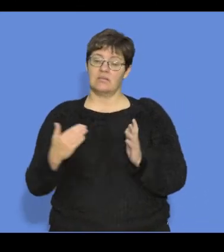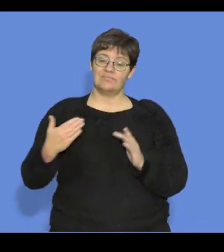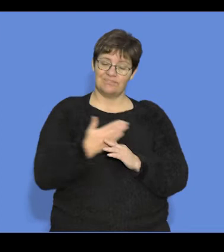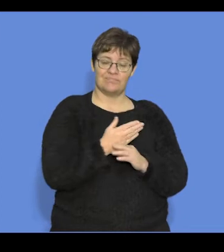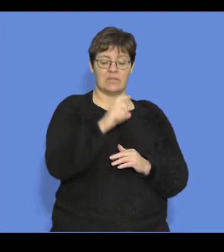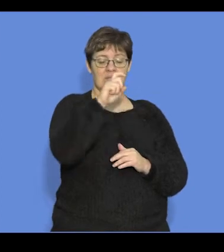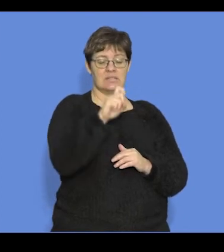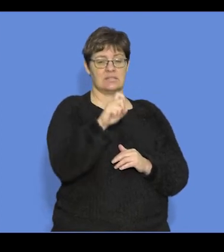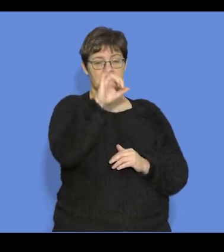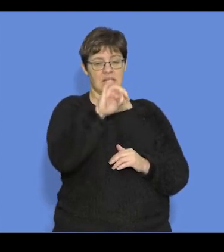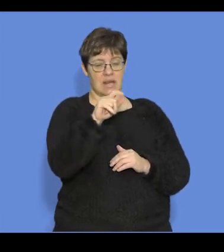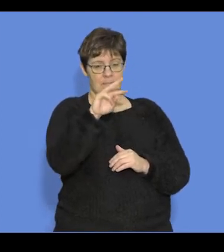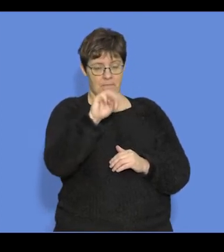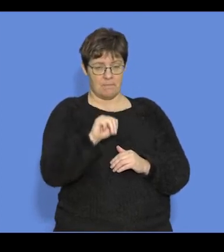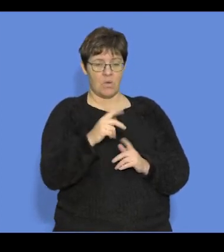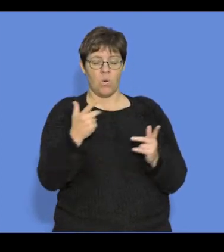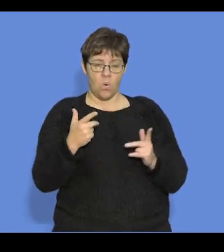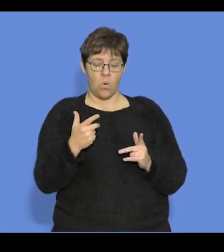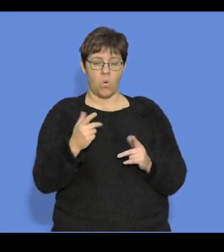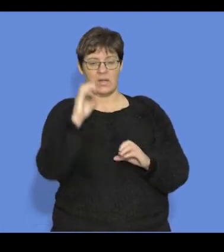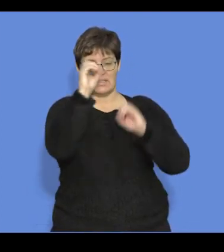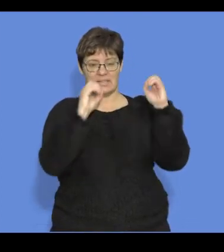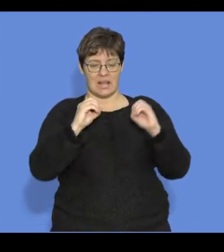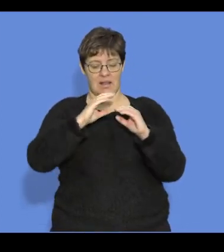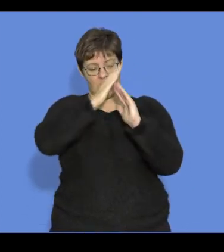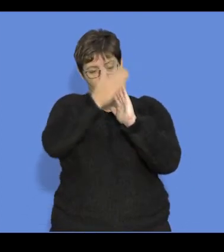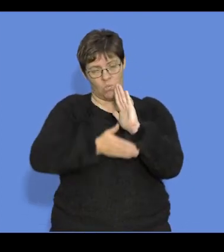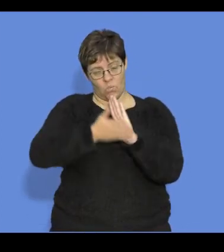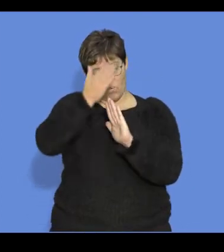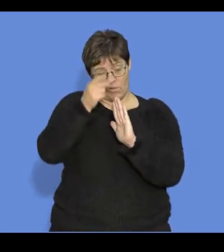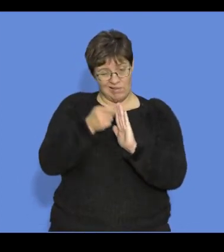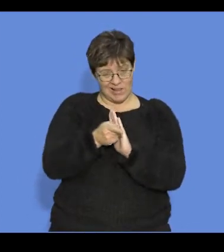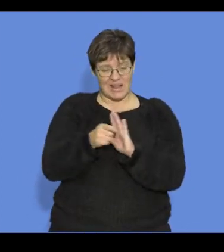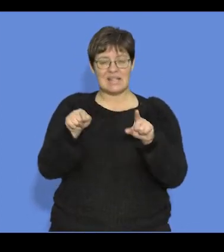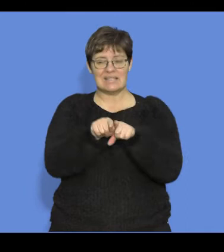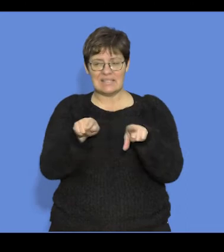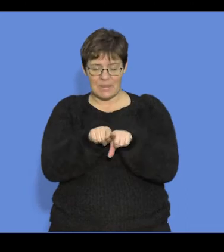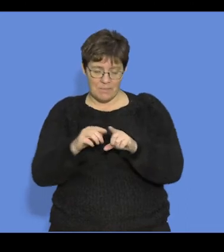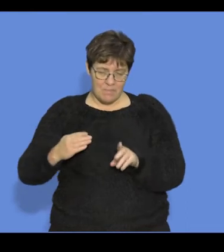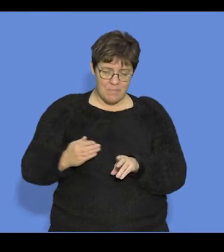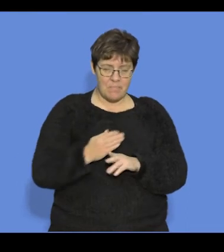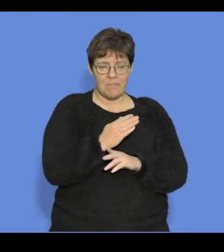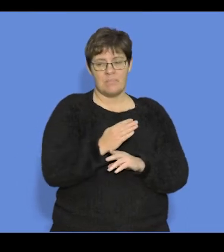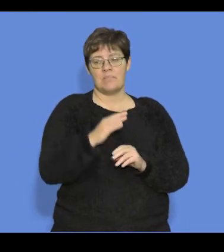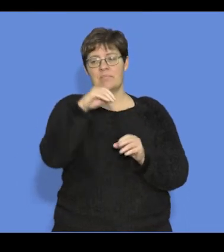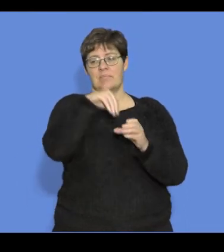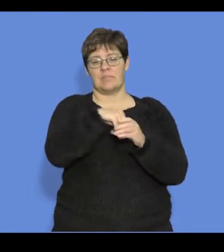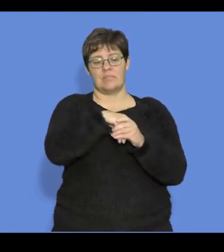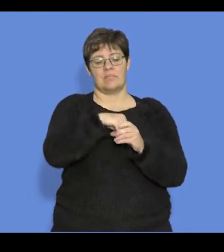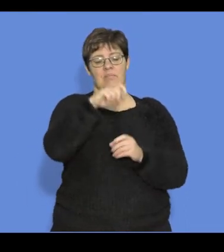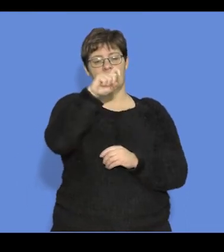xylem, or moves along the cell walls. Same thing happens, also goes into the